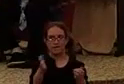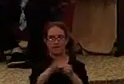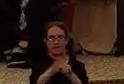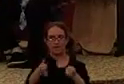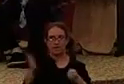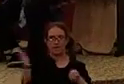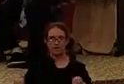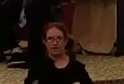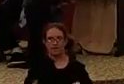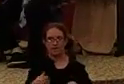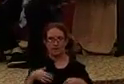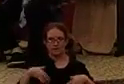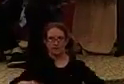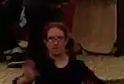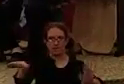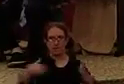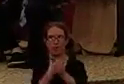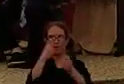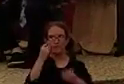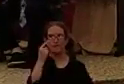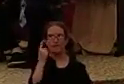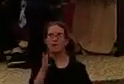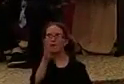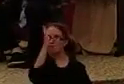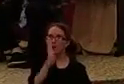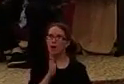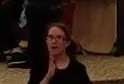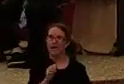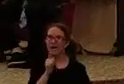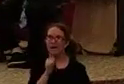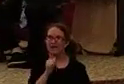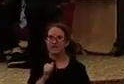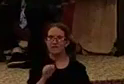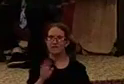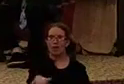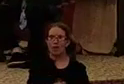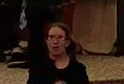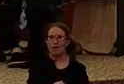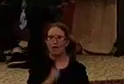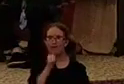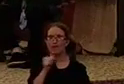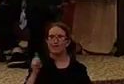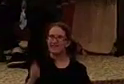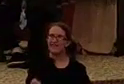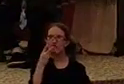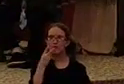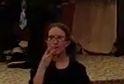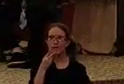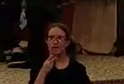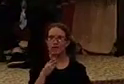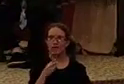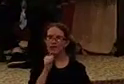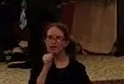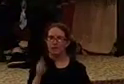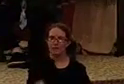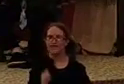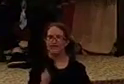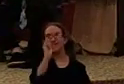everything. I'll submit it all to you. God, I don't really need the smoking. I don't really need the